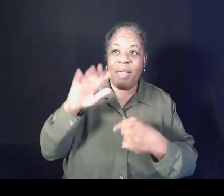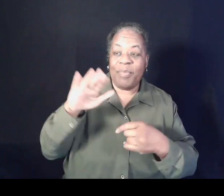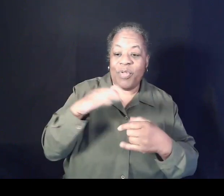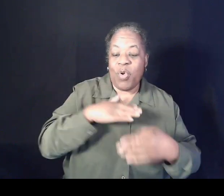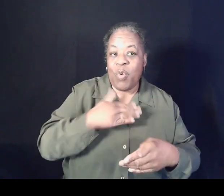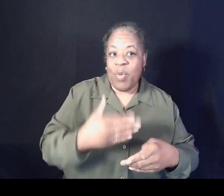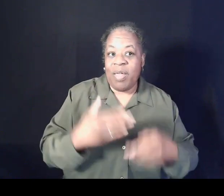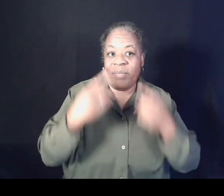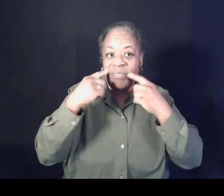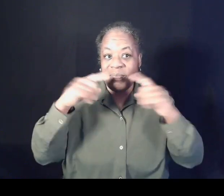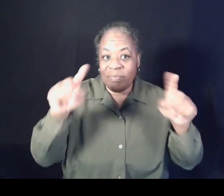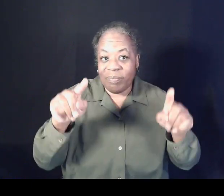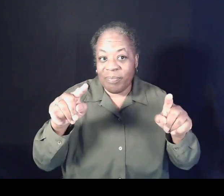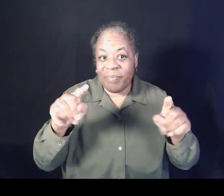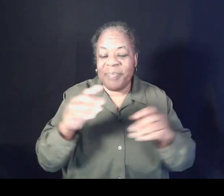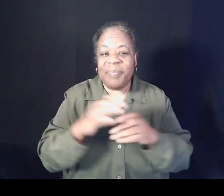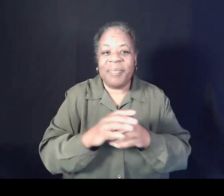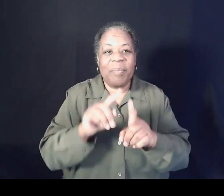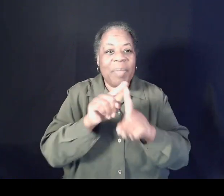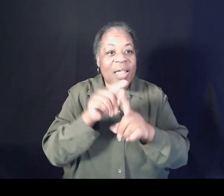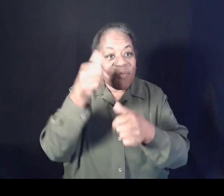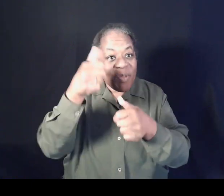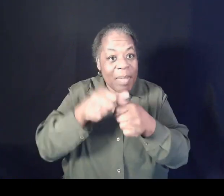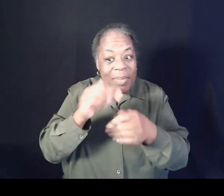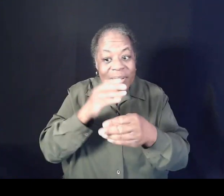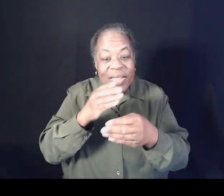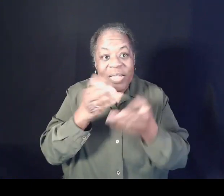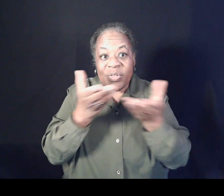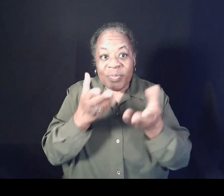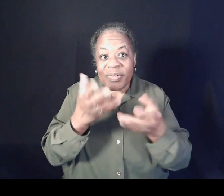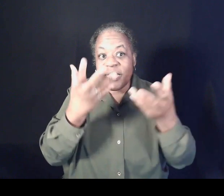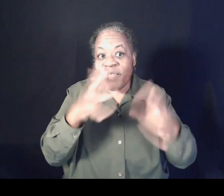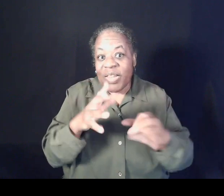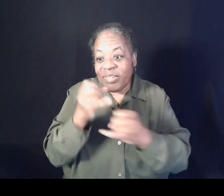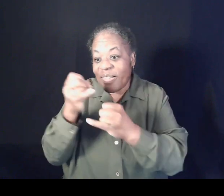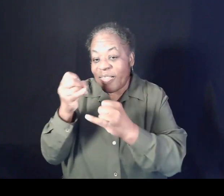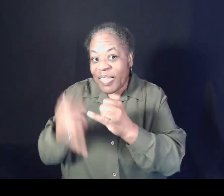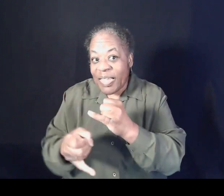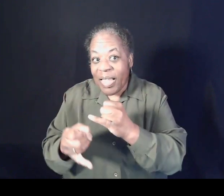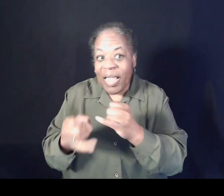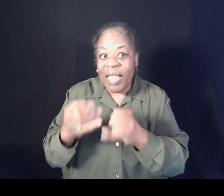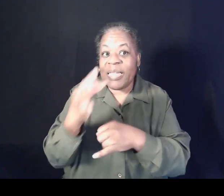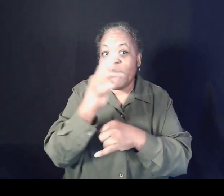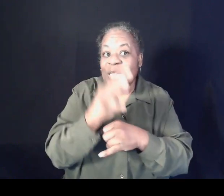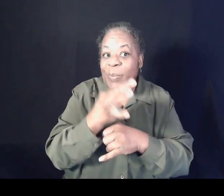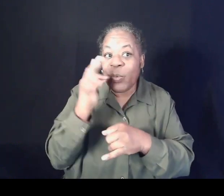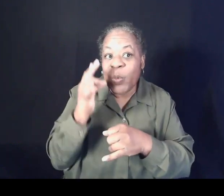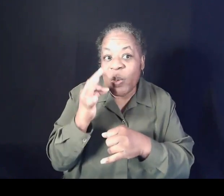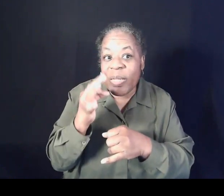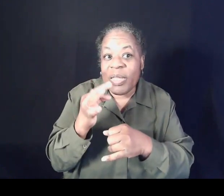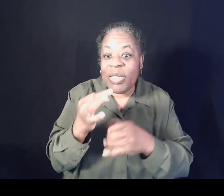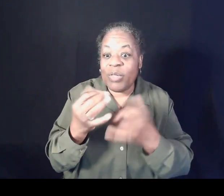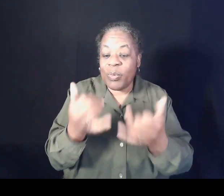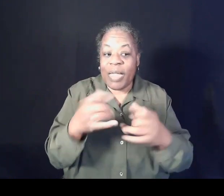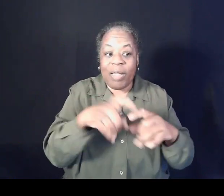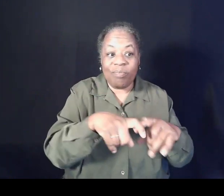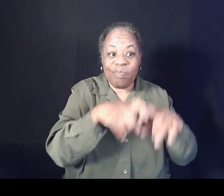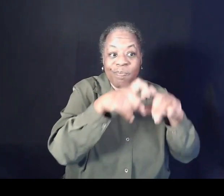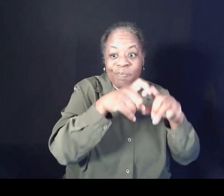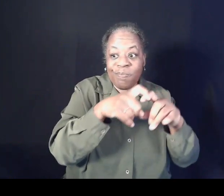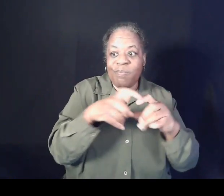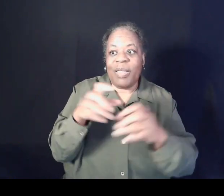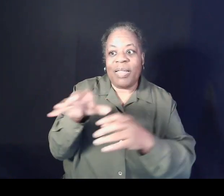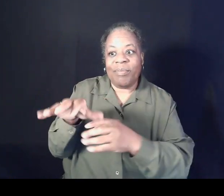that, just a reminder that we will be having a time of communion after the teaching. So feel free to grab something to eat or drink if you would like to